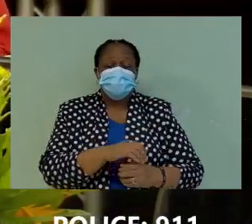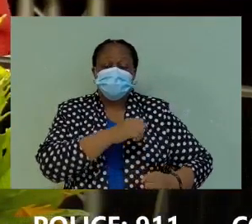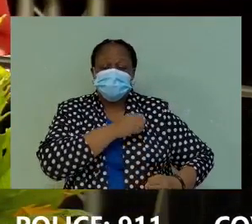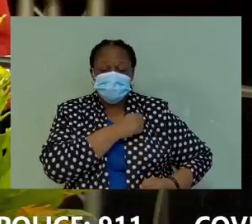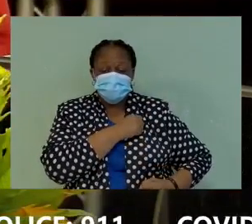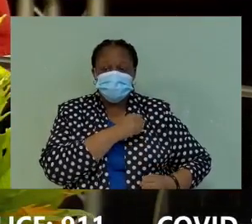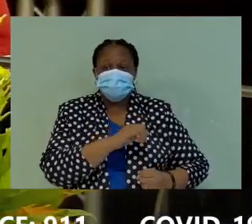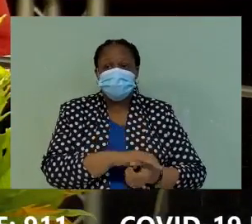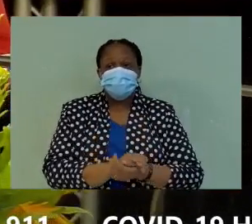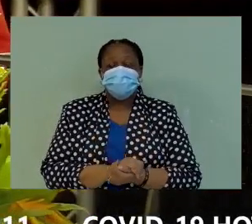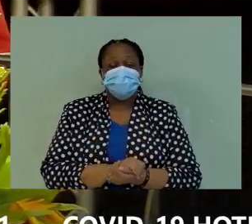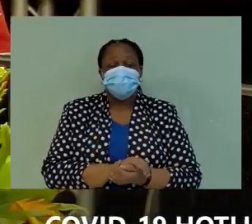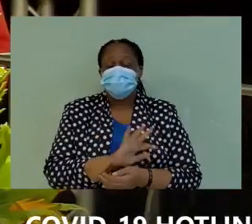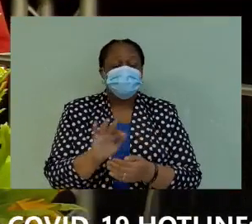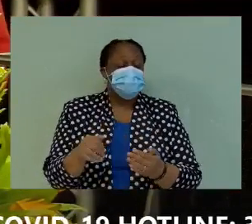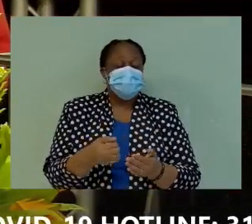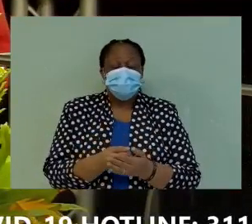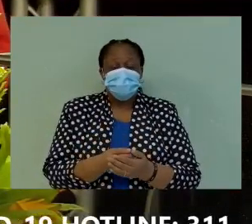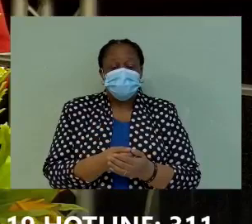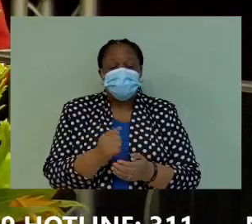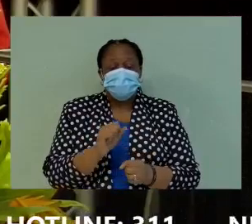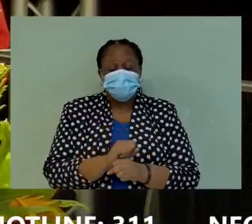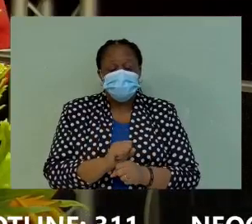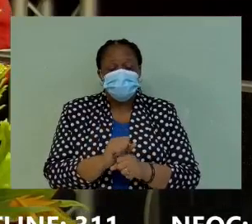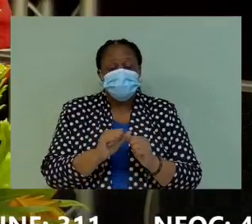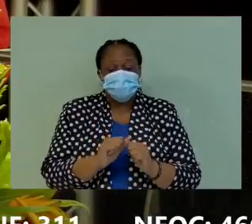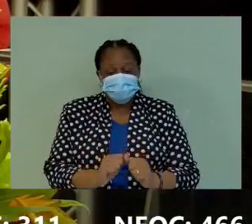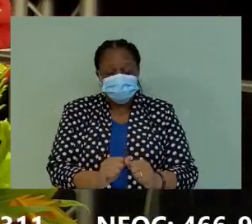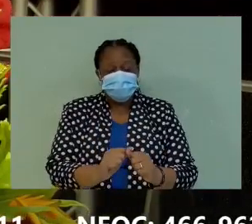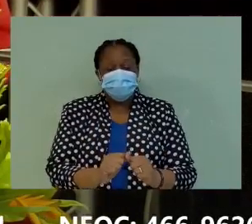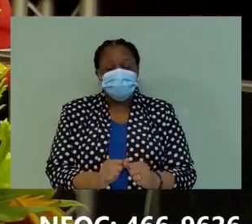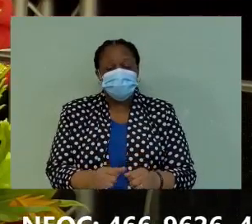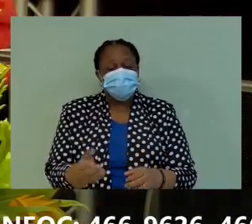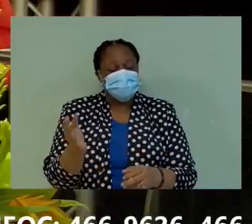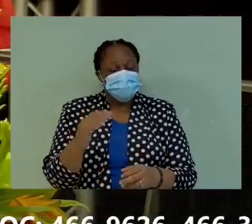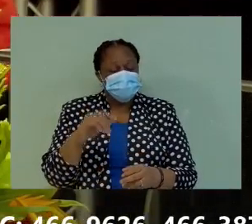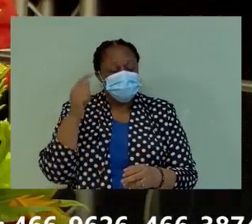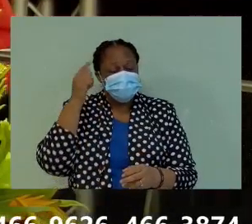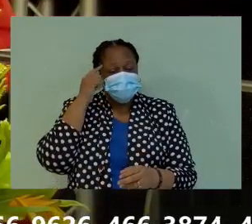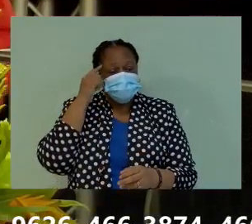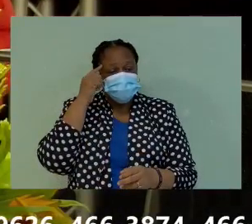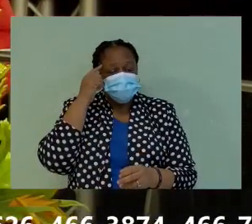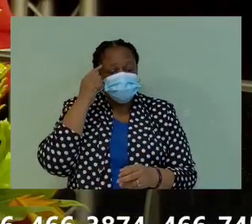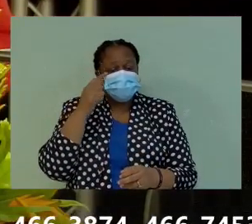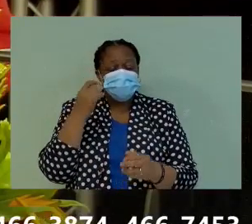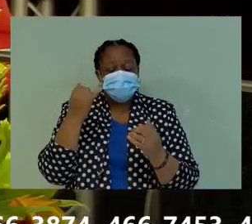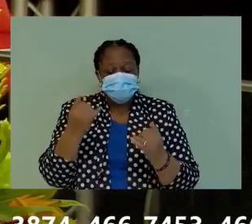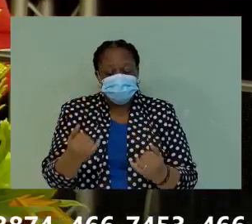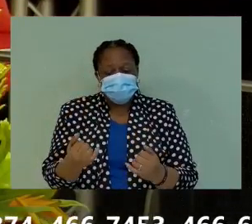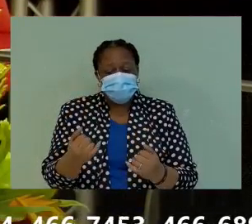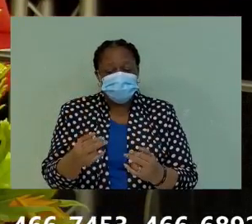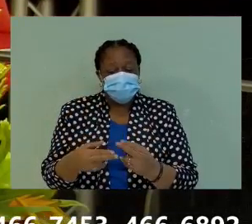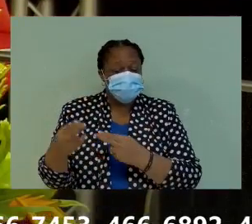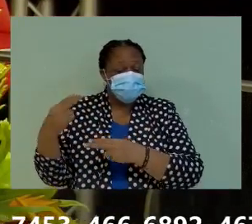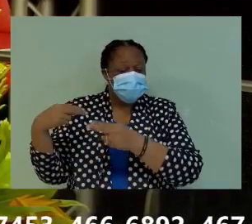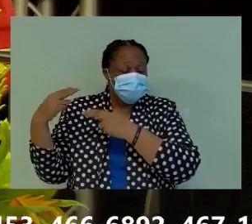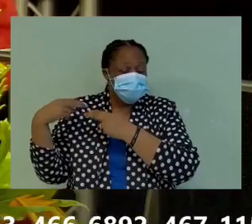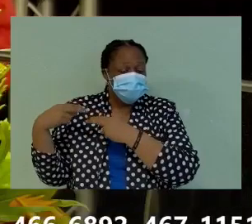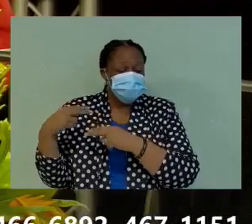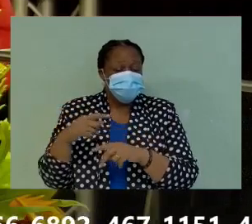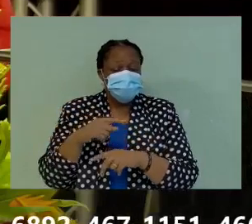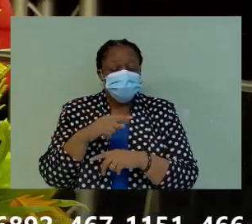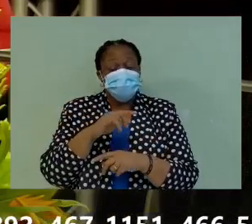essential workers come to mind, as at this particular time in history, they